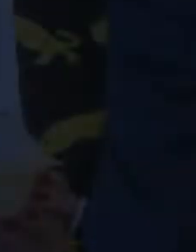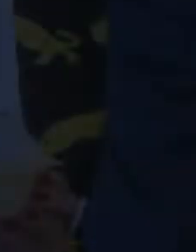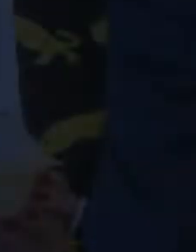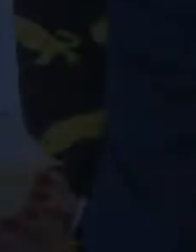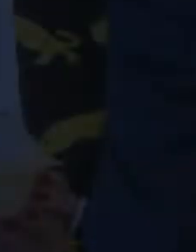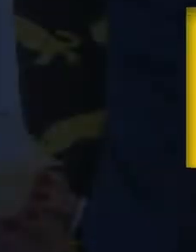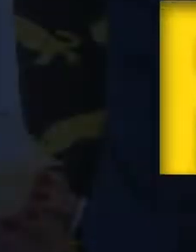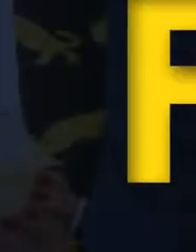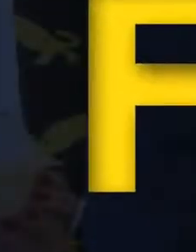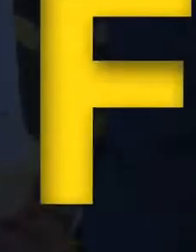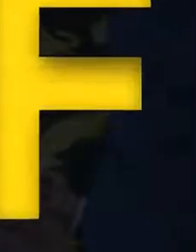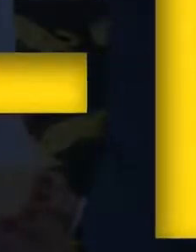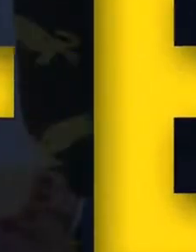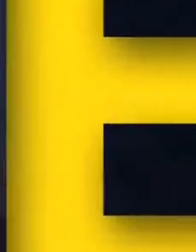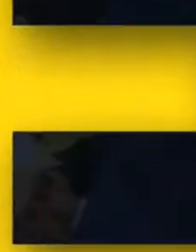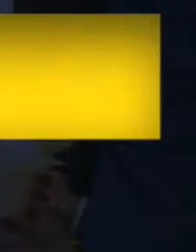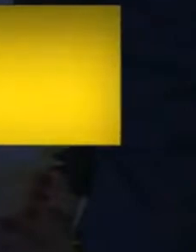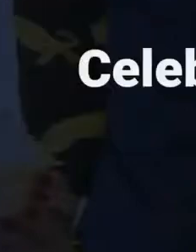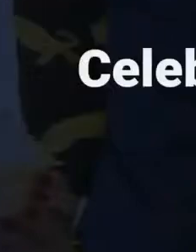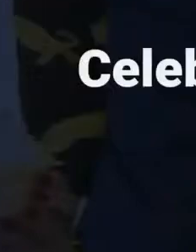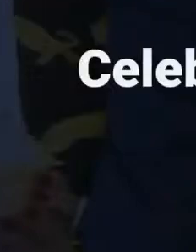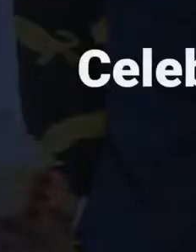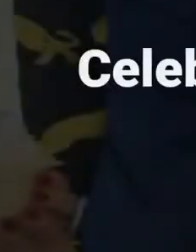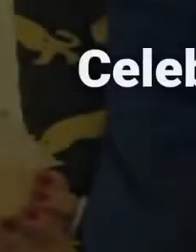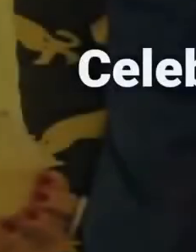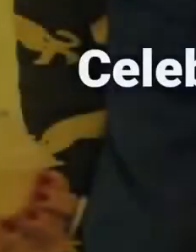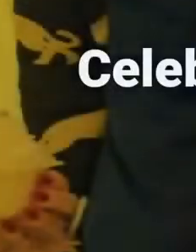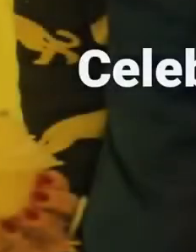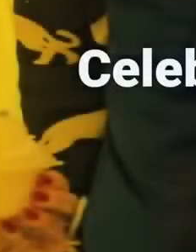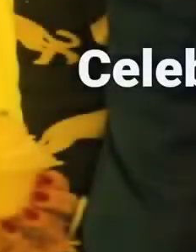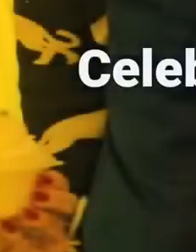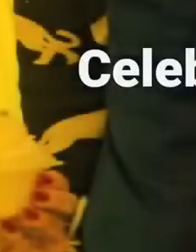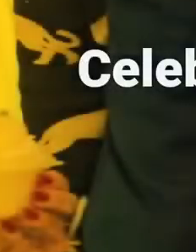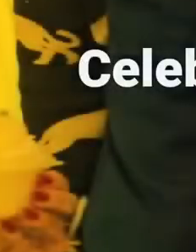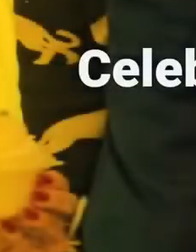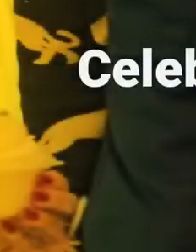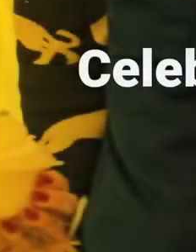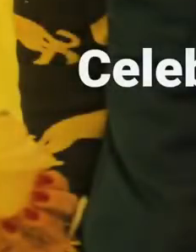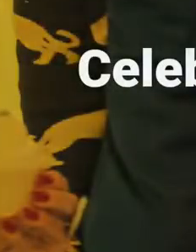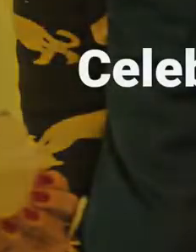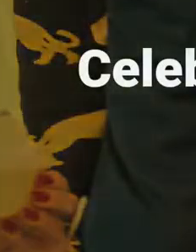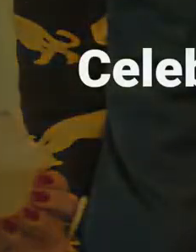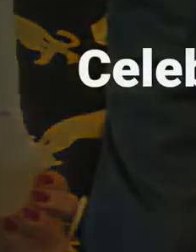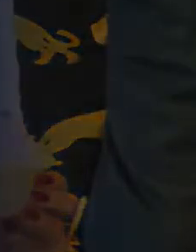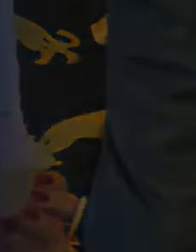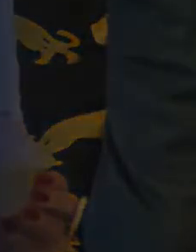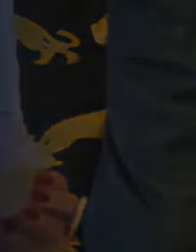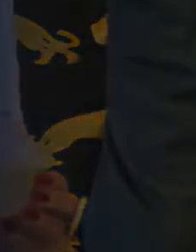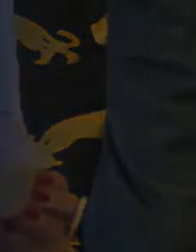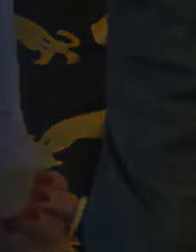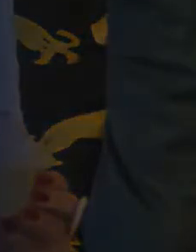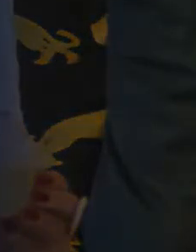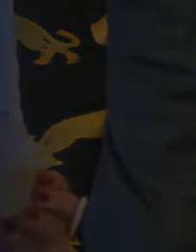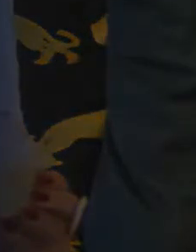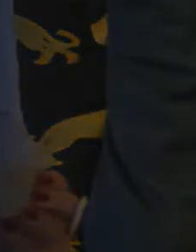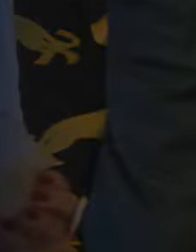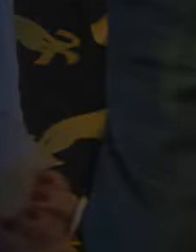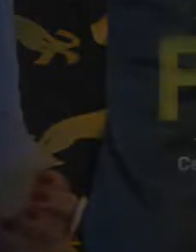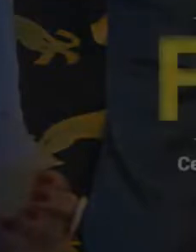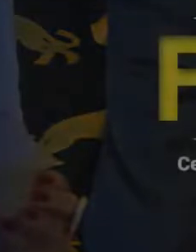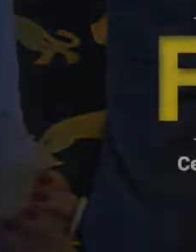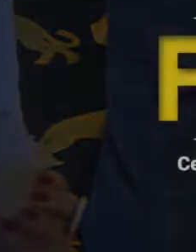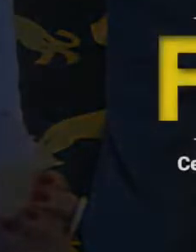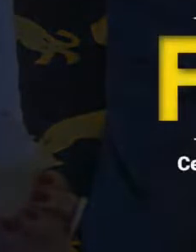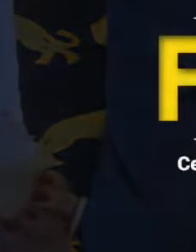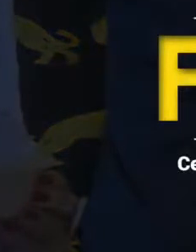Sound invites you to feast, celebrating Black-owned restaurants in the South Sound. Join us throughout the month of February to explore the flavors